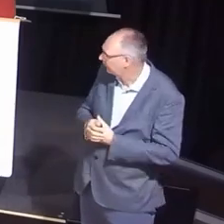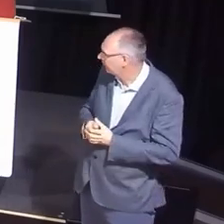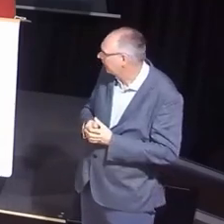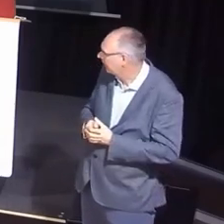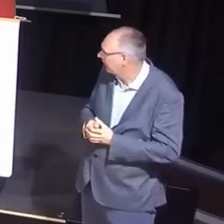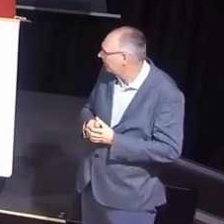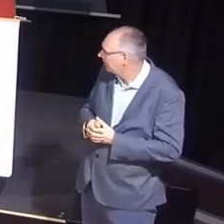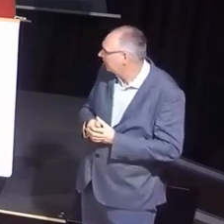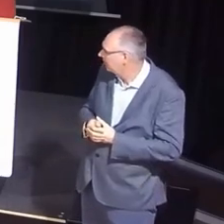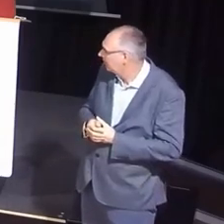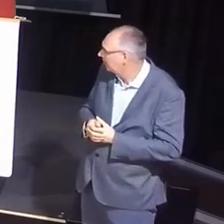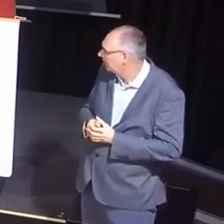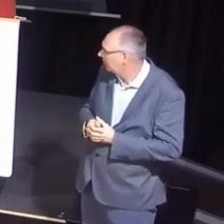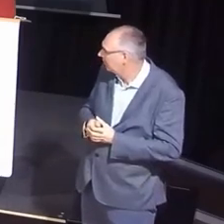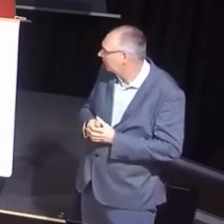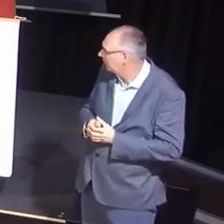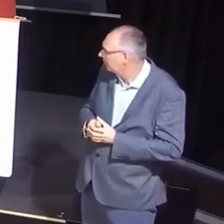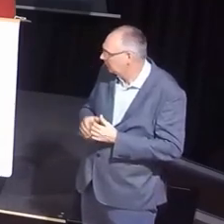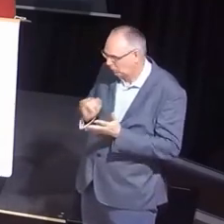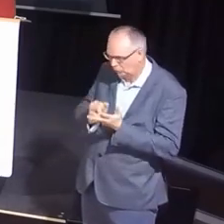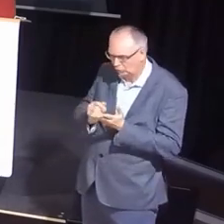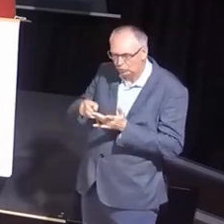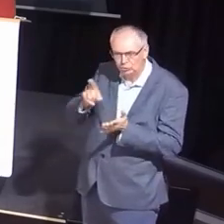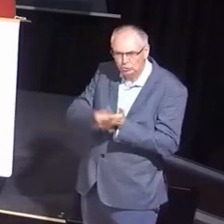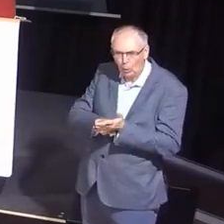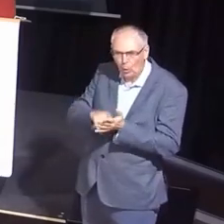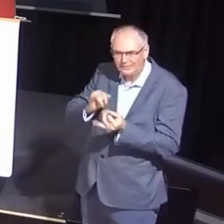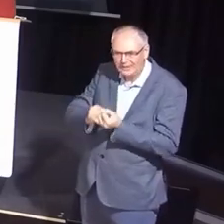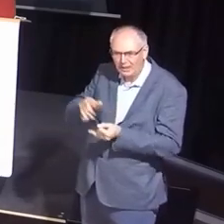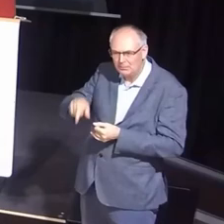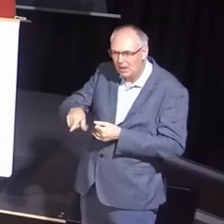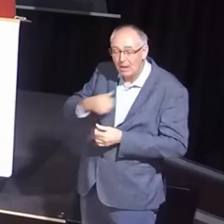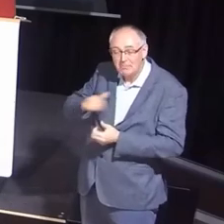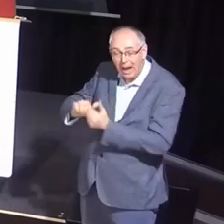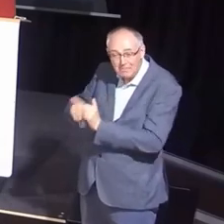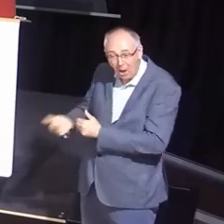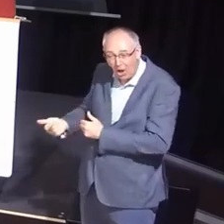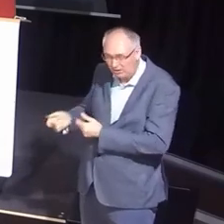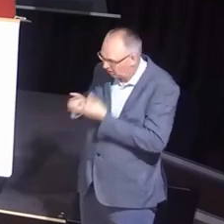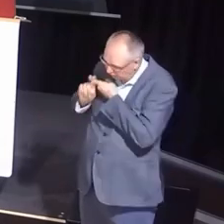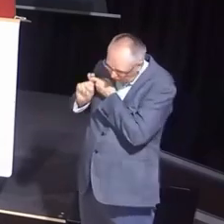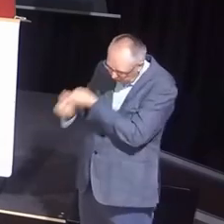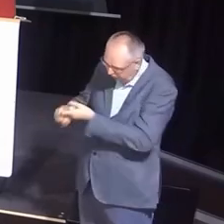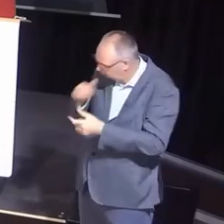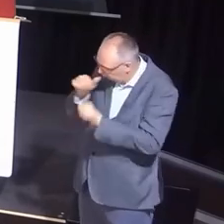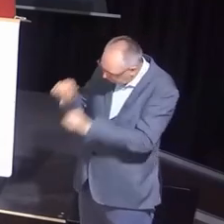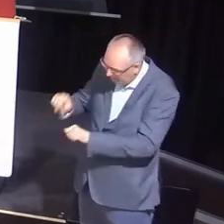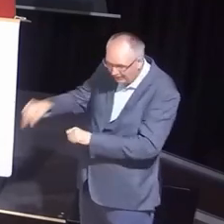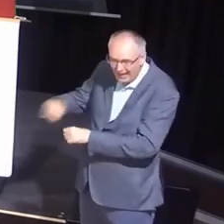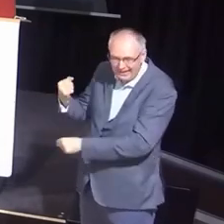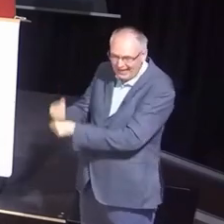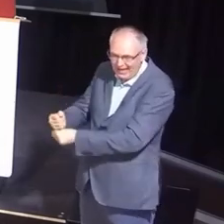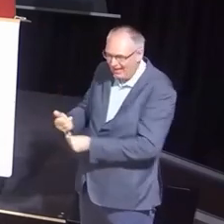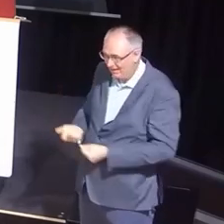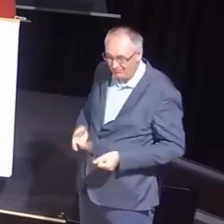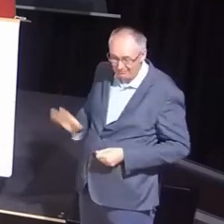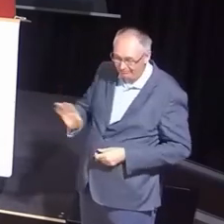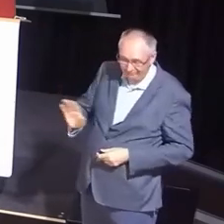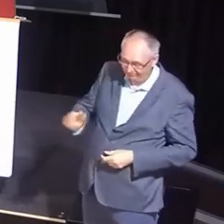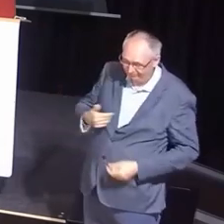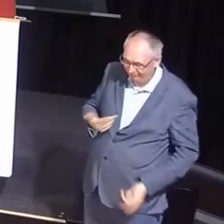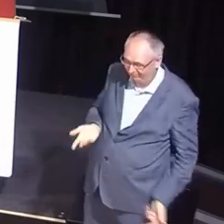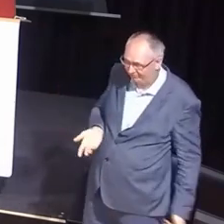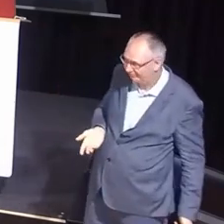like, I will never be a Souls-like person, ever. My partner, that is all my partner loves. I have no desire